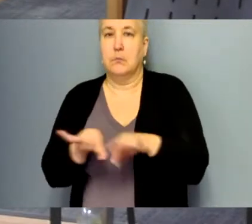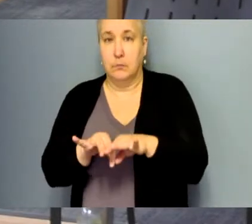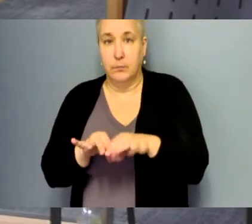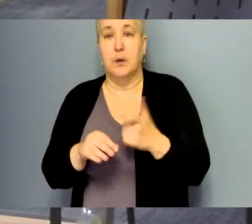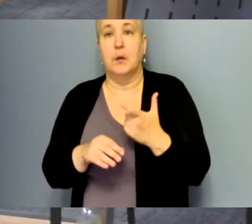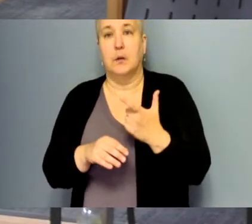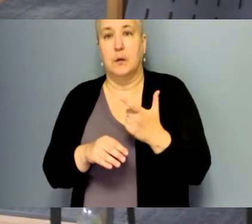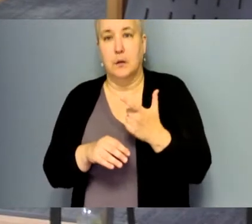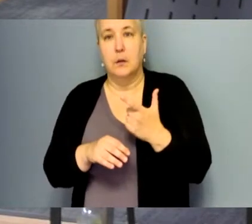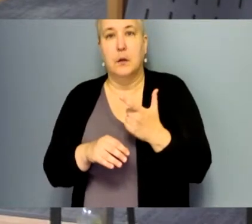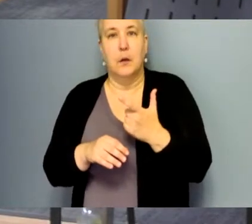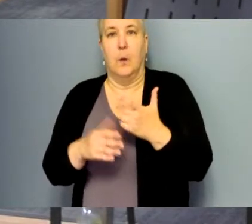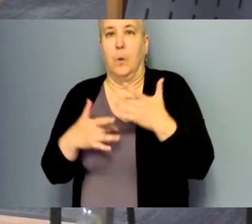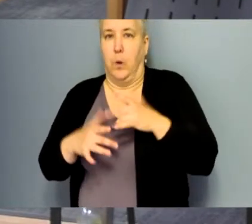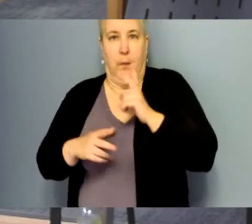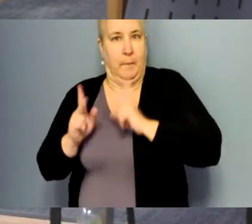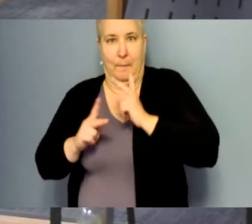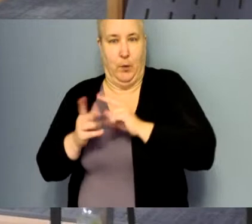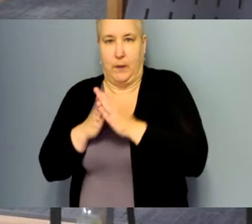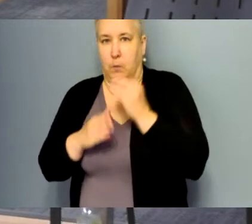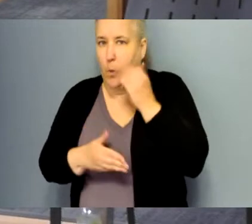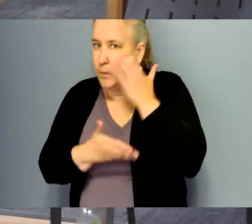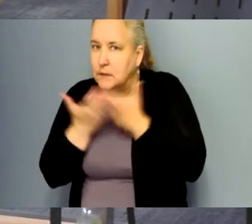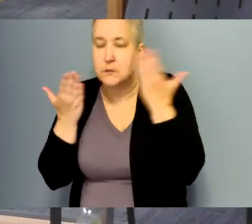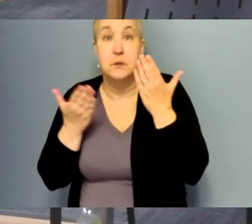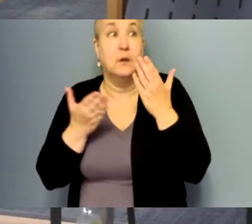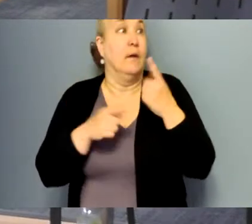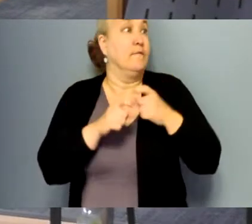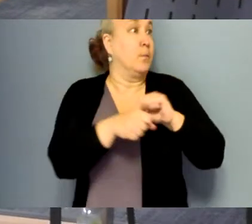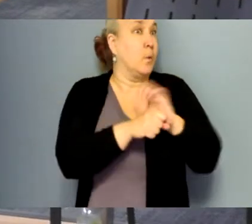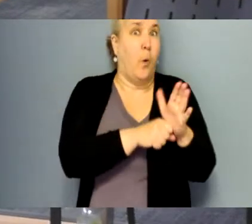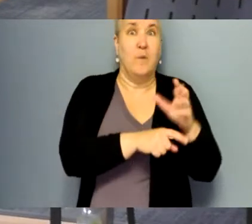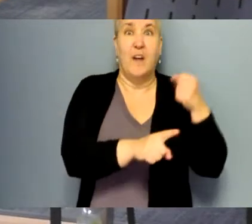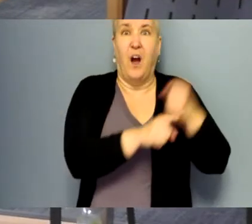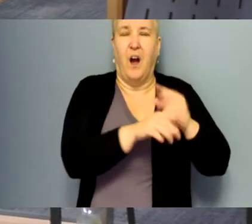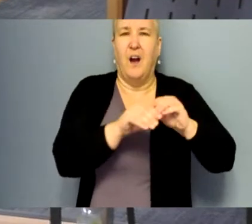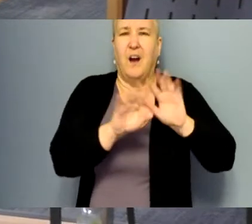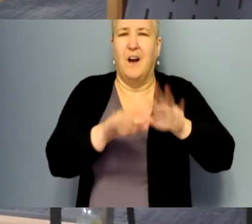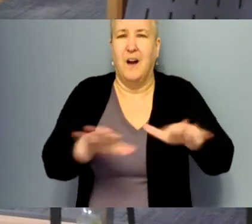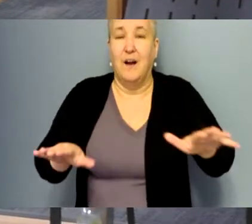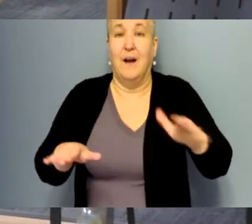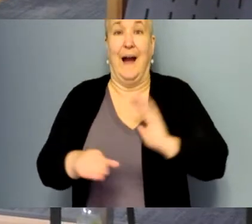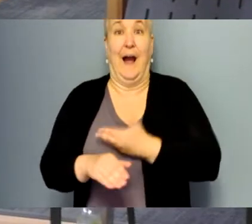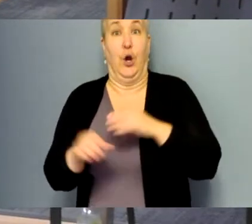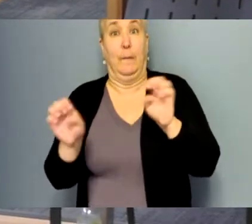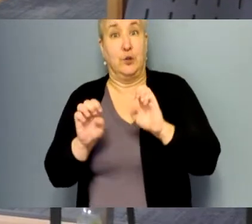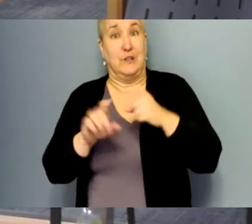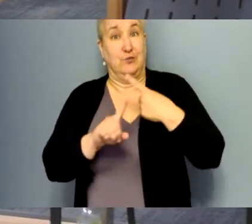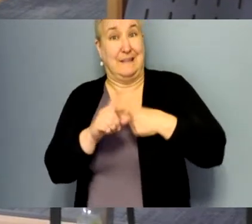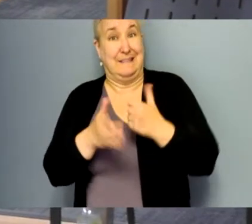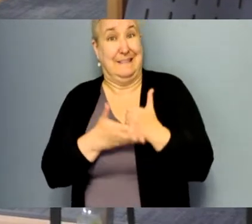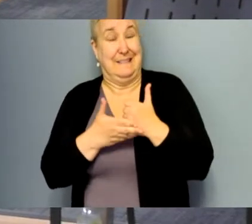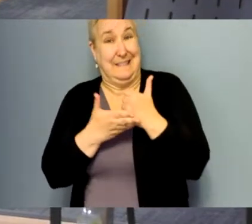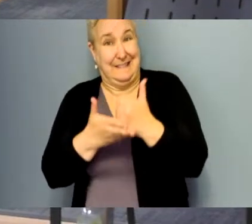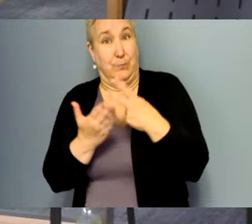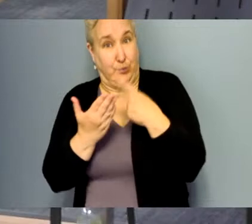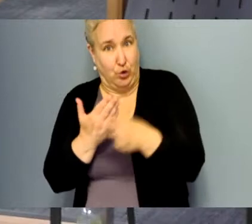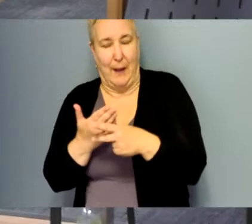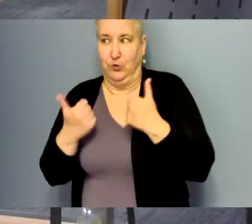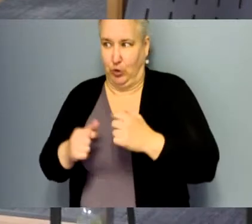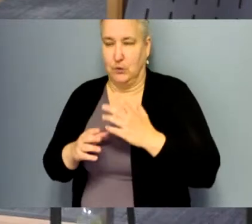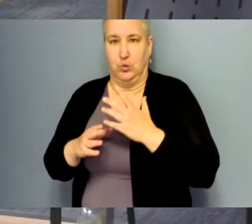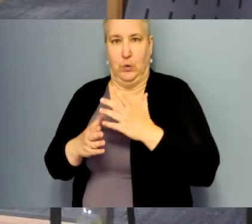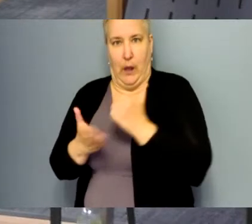people do fall into homelessness, and as a result of COVID, you know, our BERA program, which is the Emergency Rental Assistance, is trying to prevent as many of those as